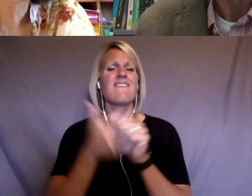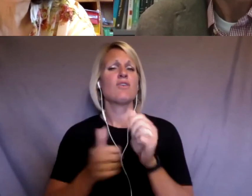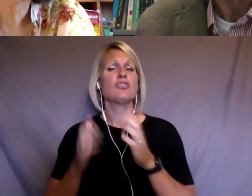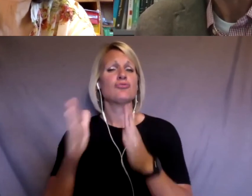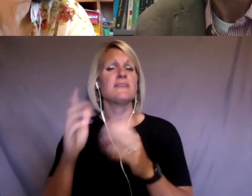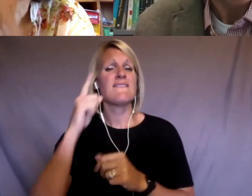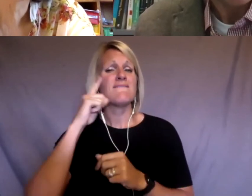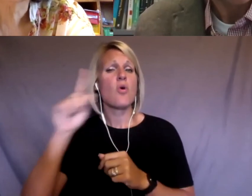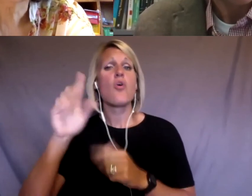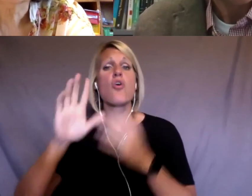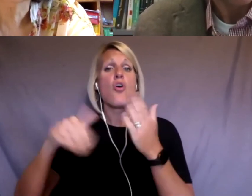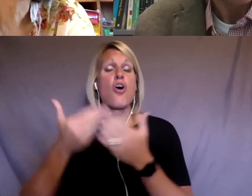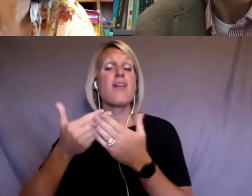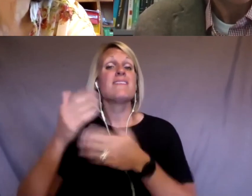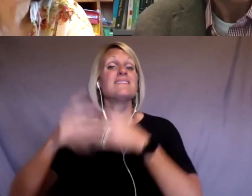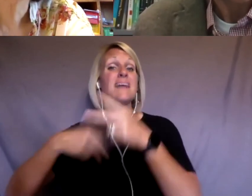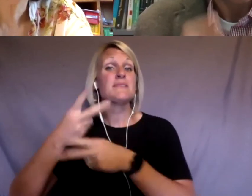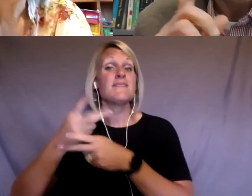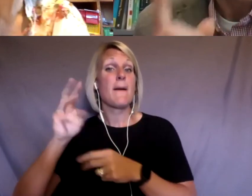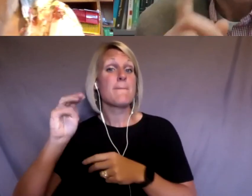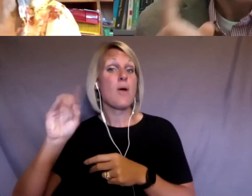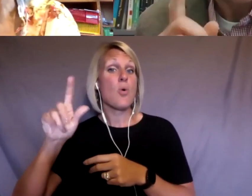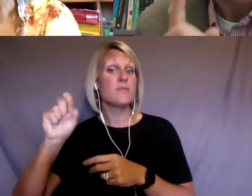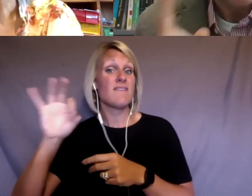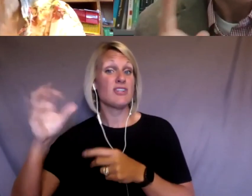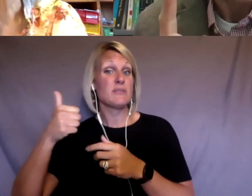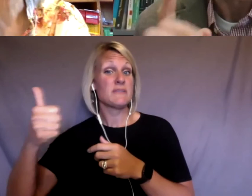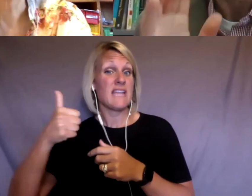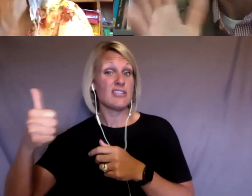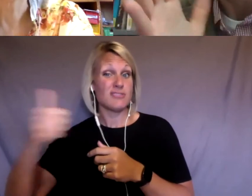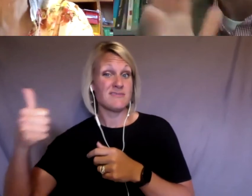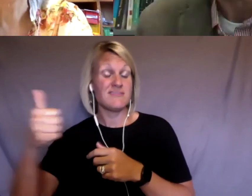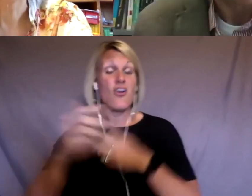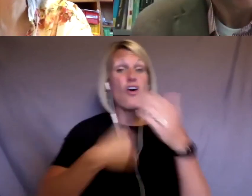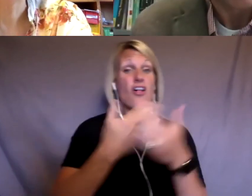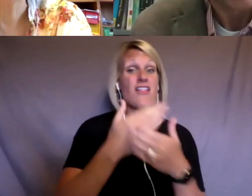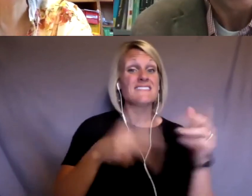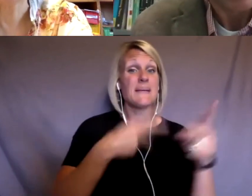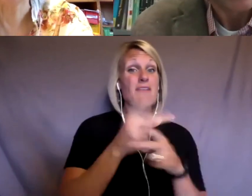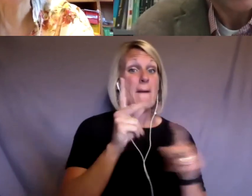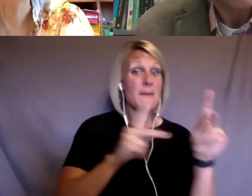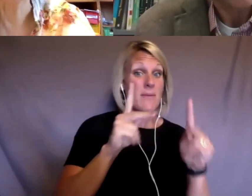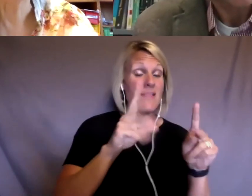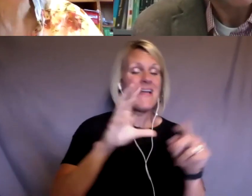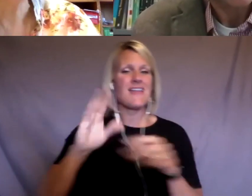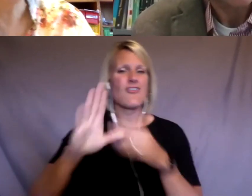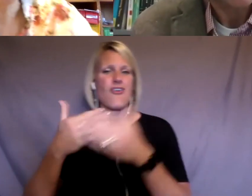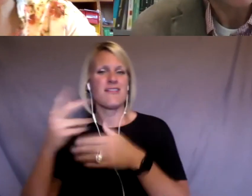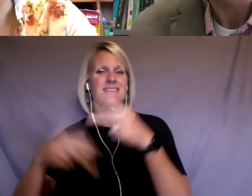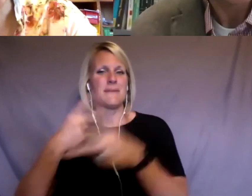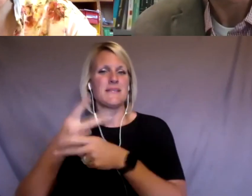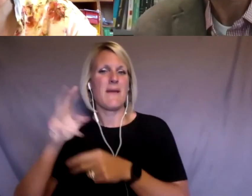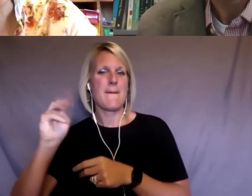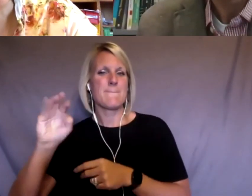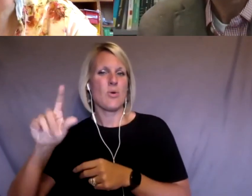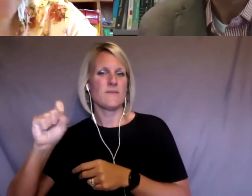all types of modes of transportation? Those are two different things to think about that I think can help frame our discussion a little bit. Yes. No, I mean,